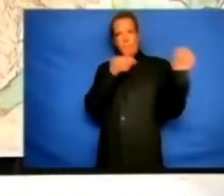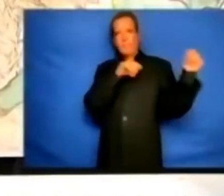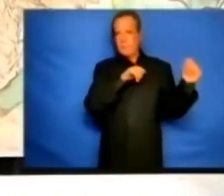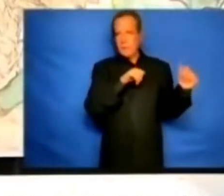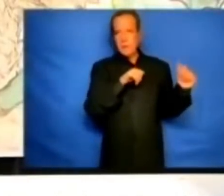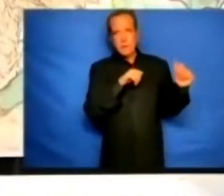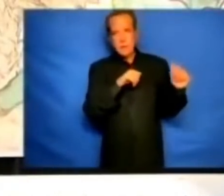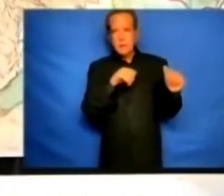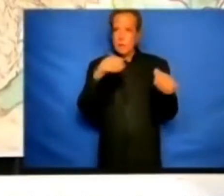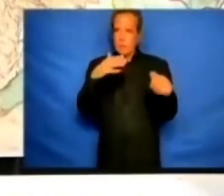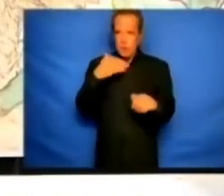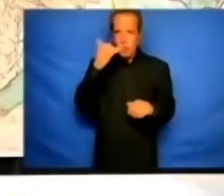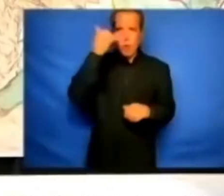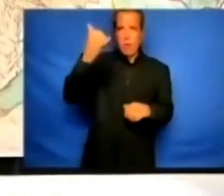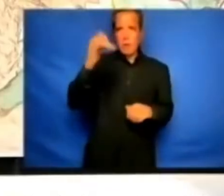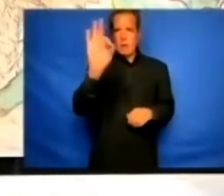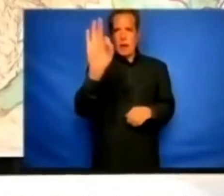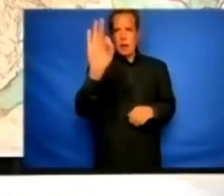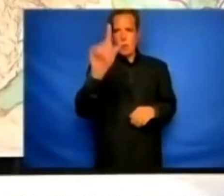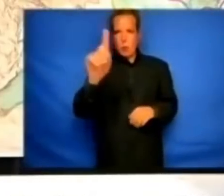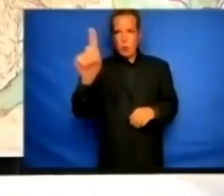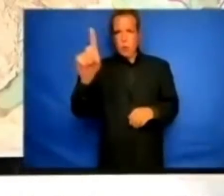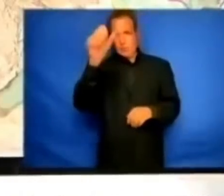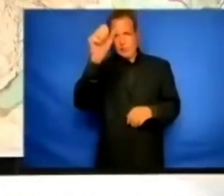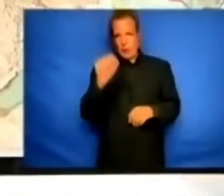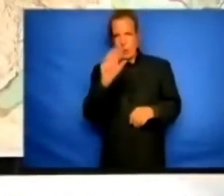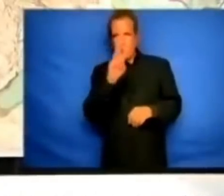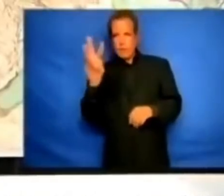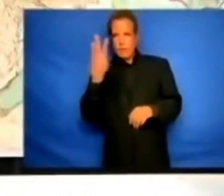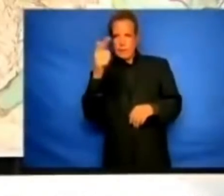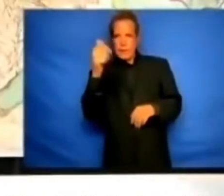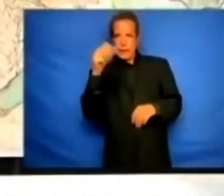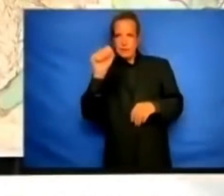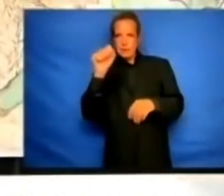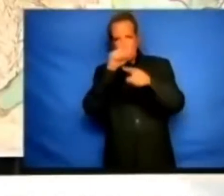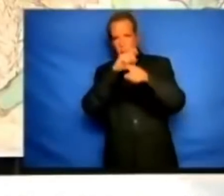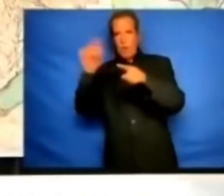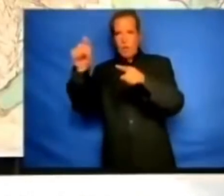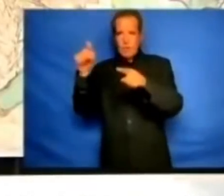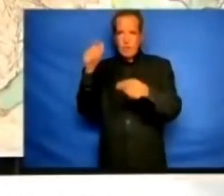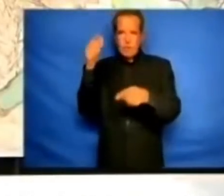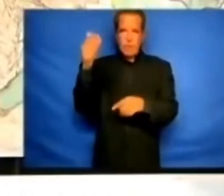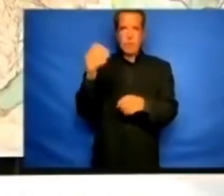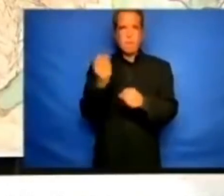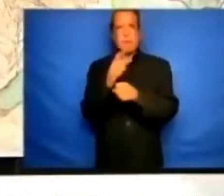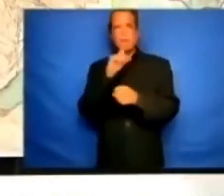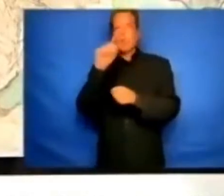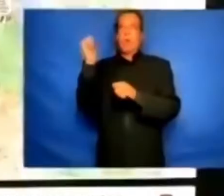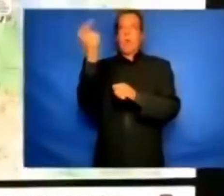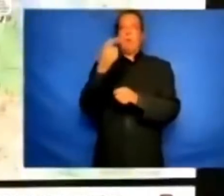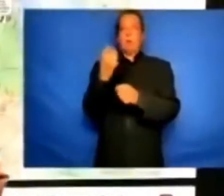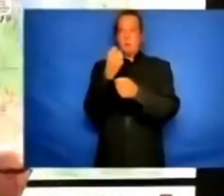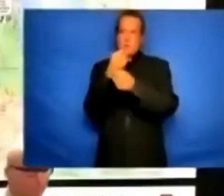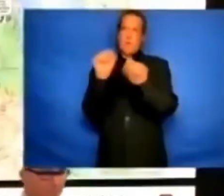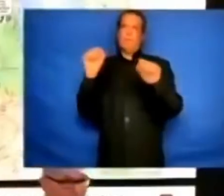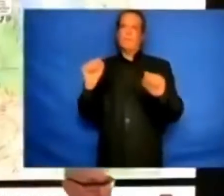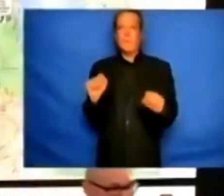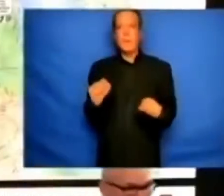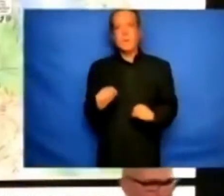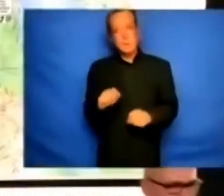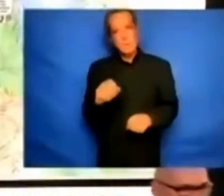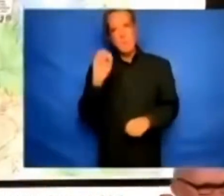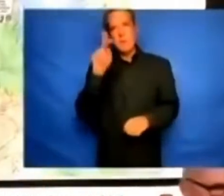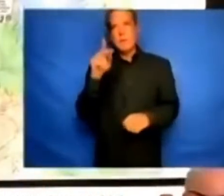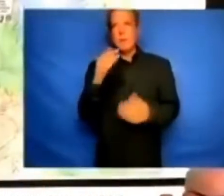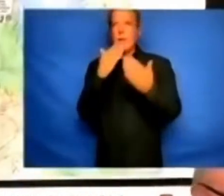call 911 and call Southwest Gas at that same number, and we'll get the resources there to make sure everything's safe. Thank you. Thanks